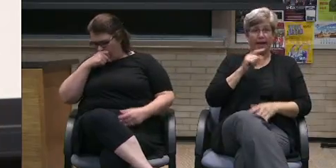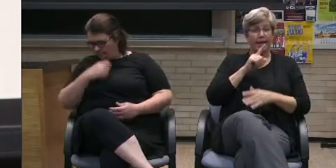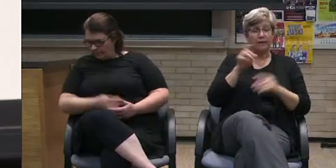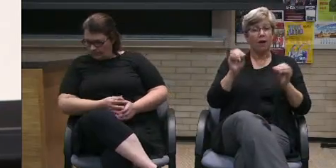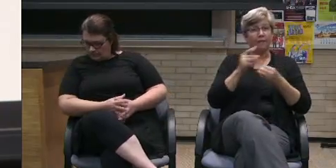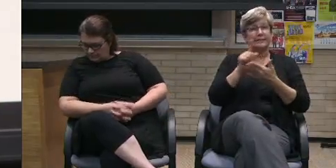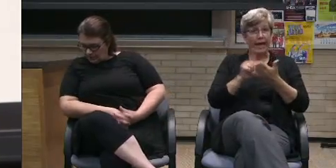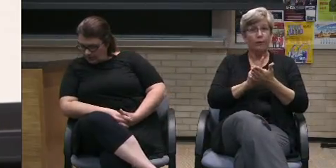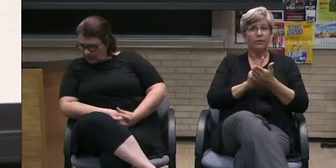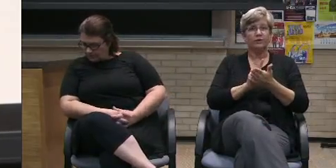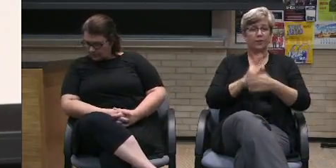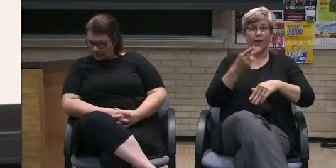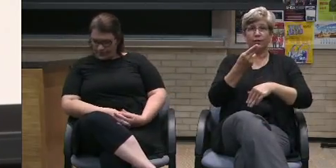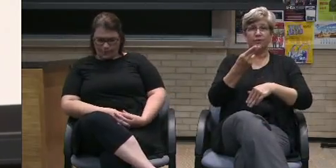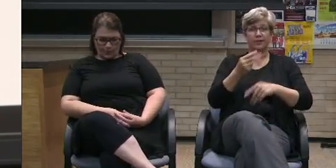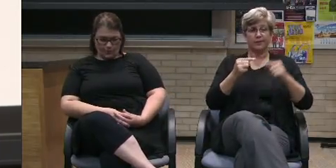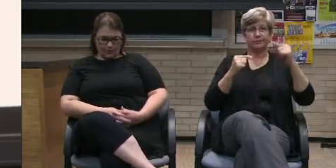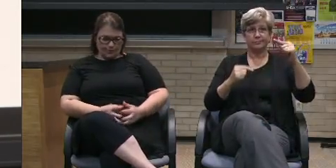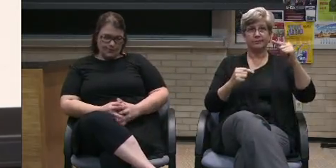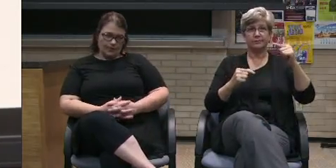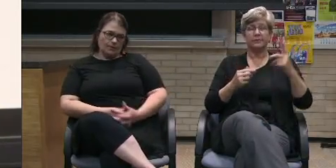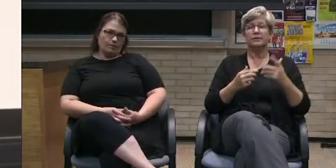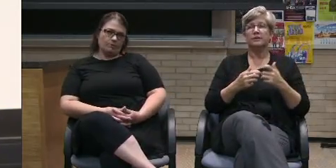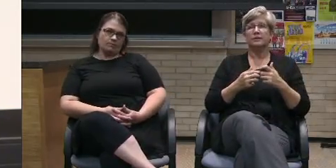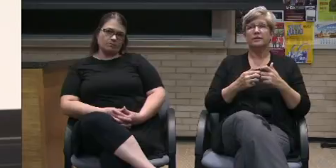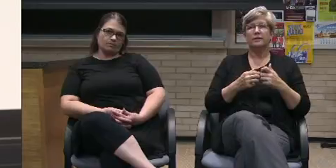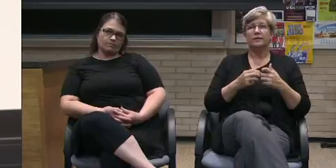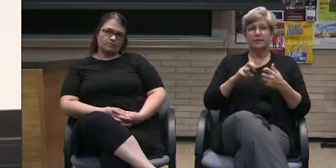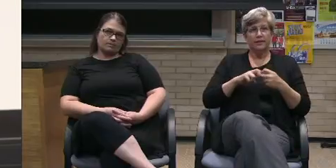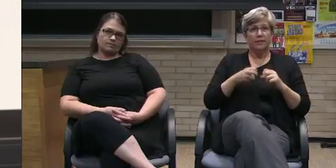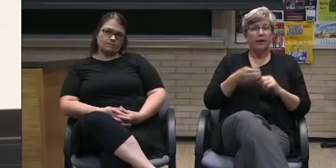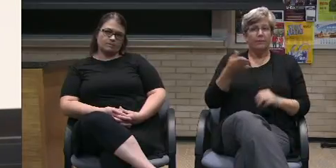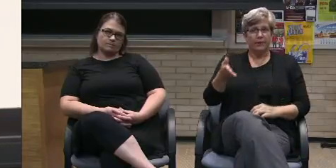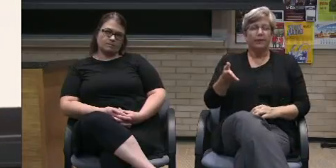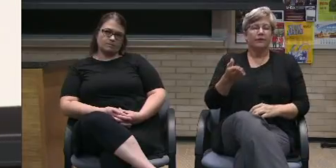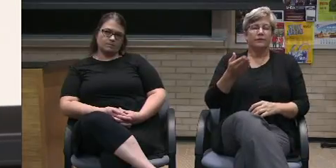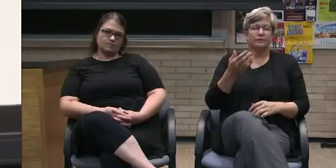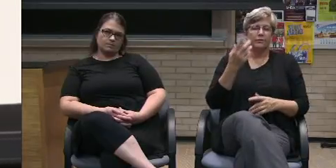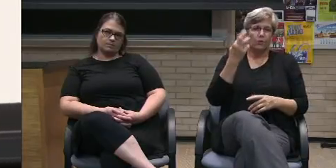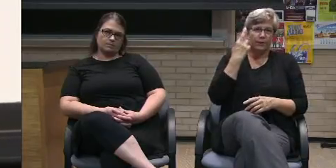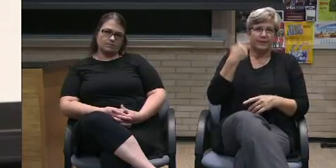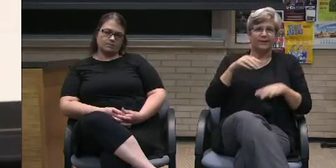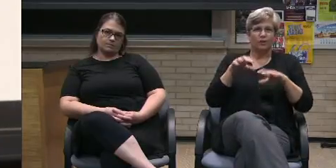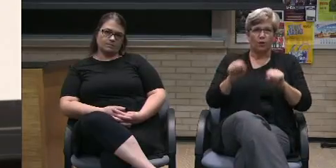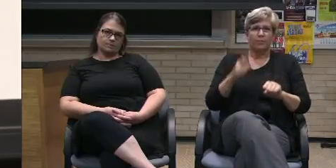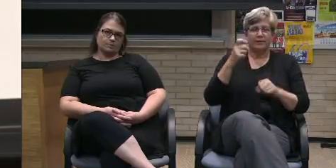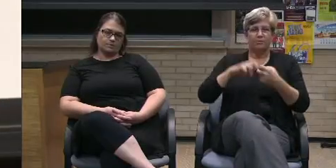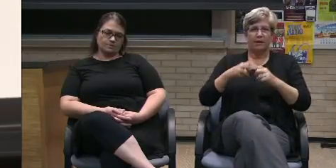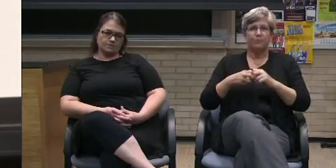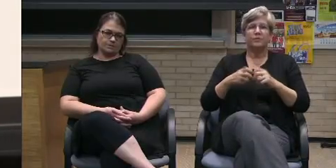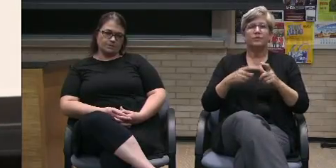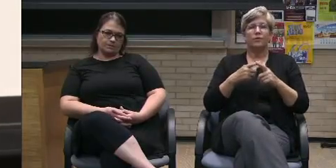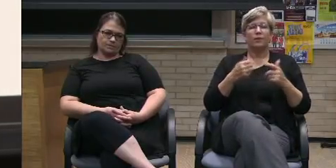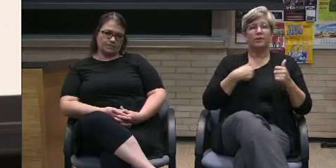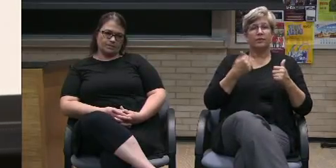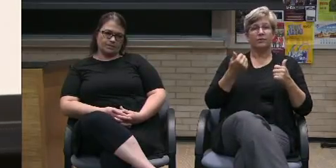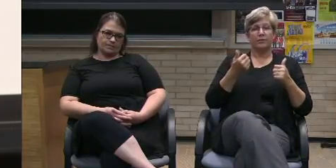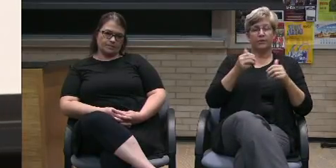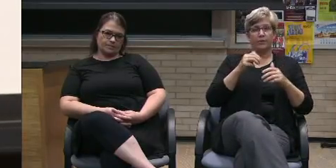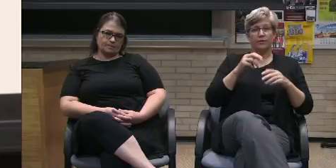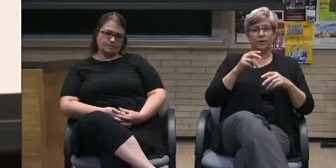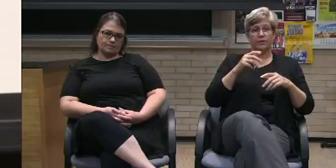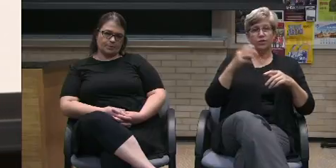Thursday afternoon. There were problems there, again, part of the reason I was asked to take over. And so what I did with my school chairs was we had our chairs and